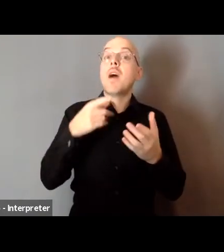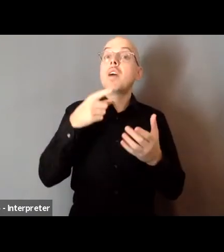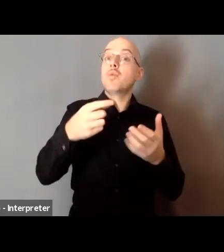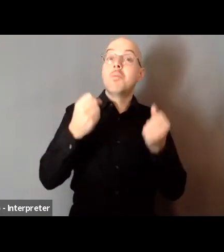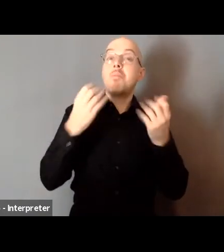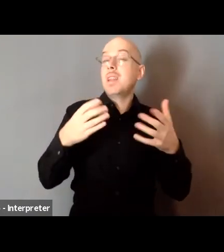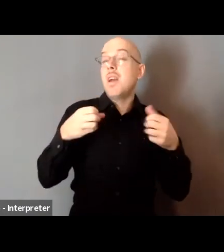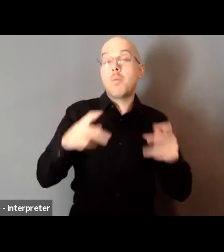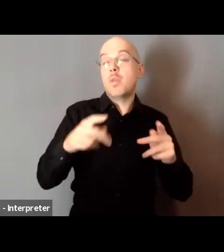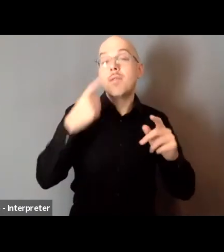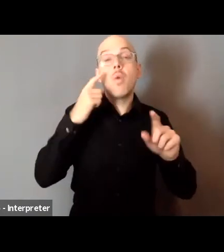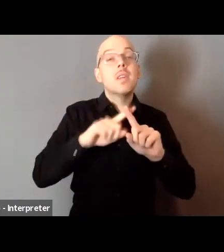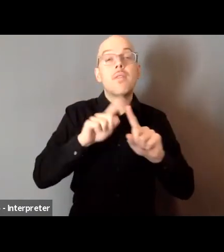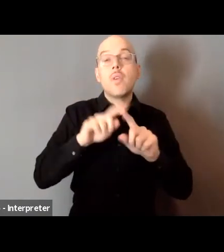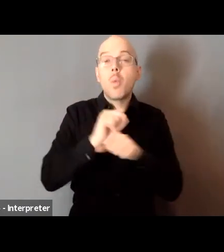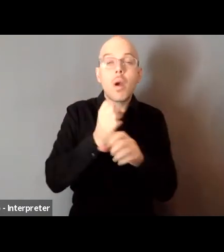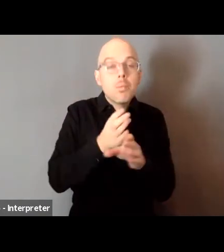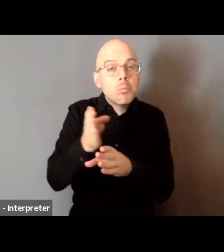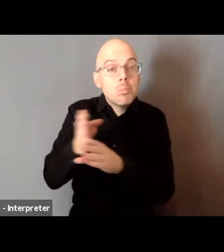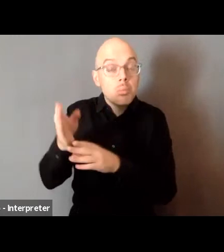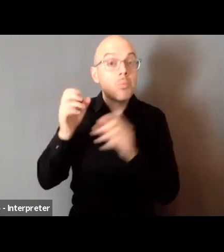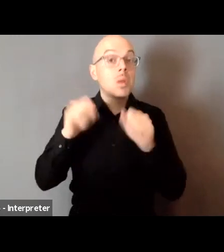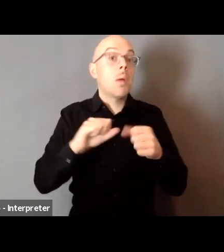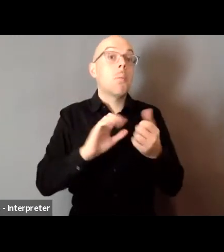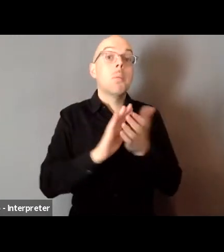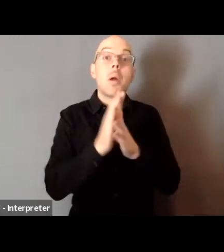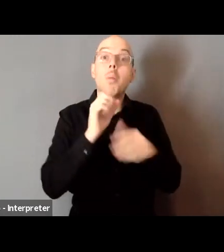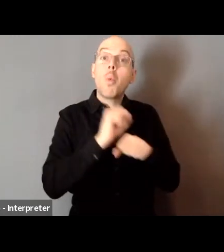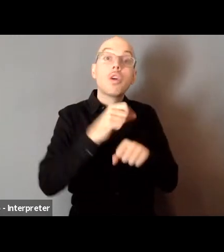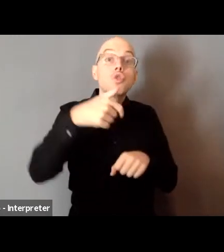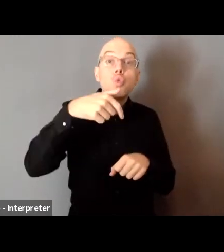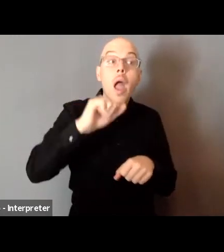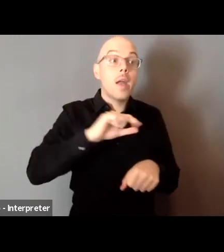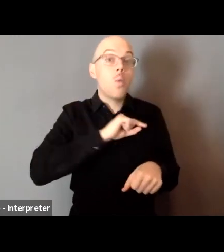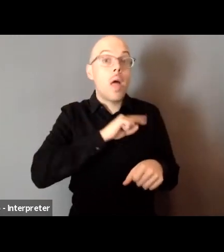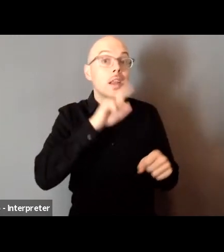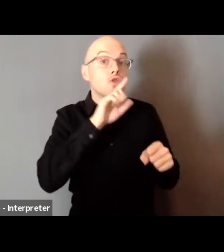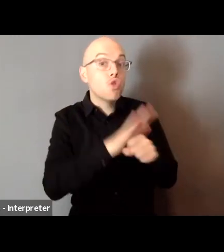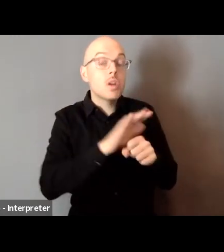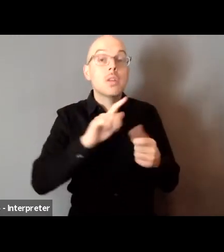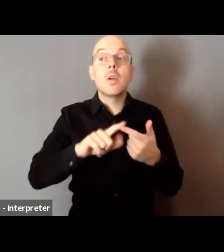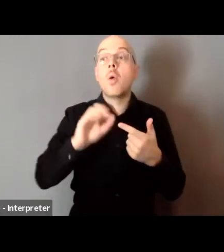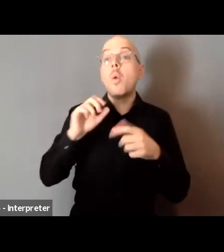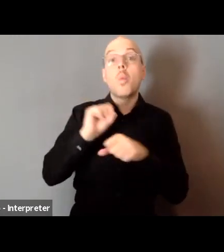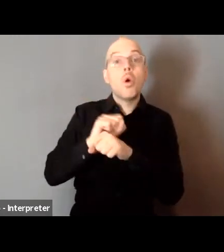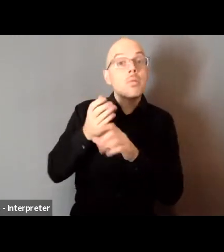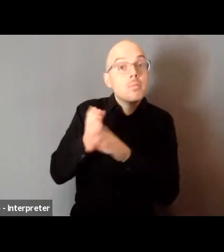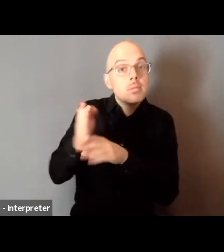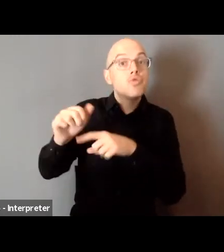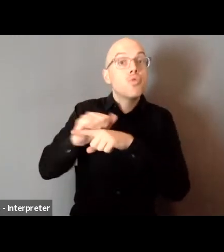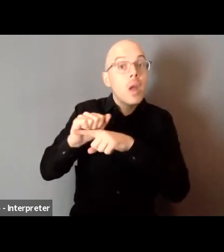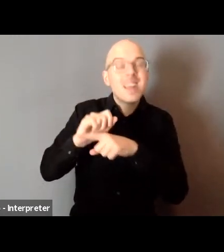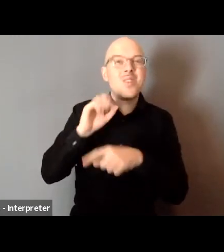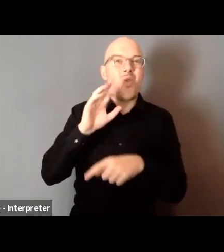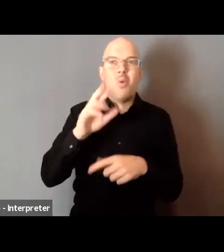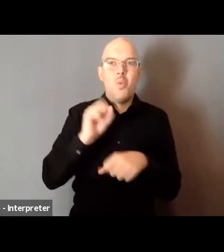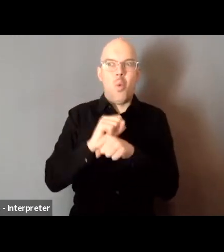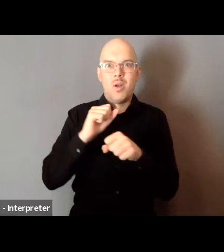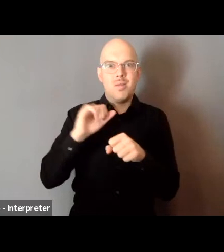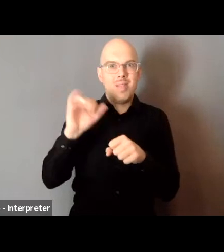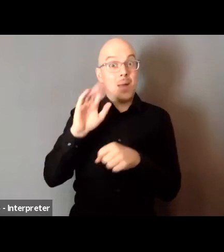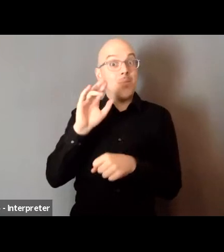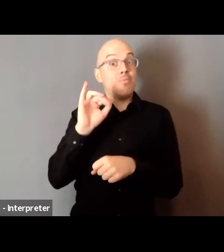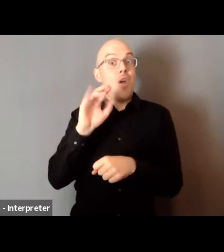quality assurance or a great trainer or some of the international work that Brian had pointed out. The